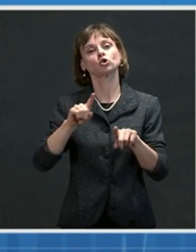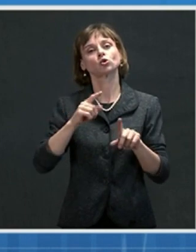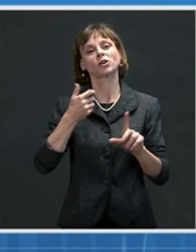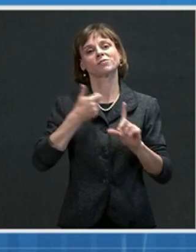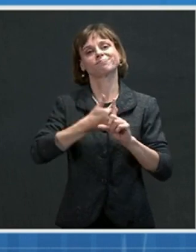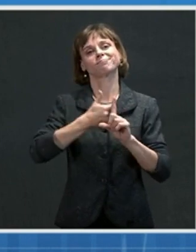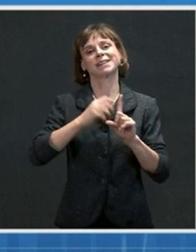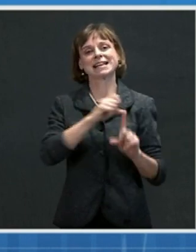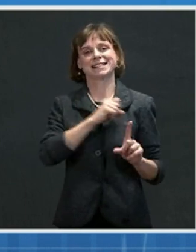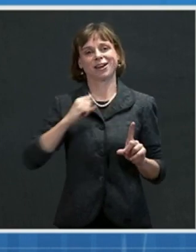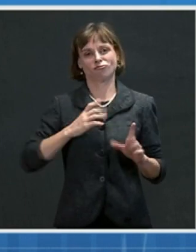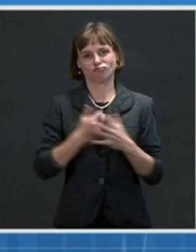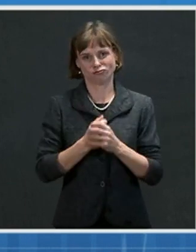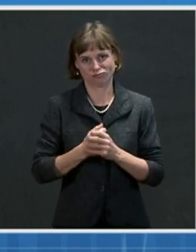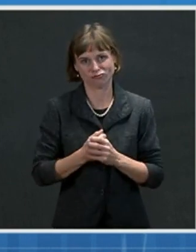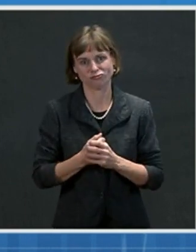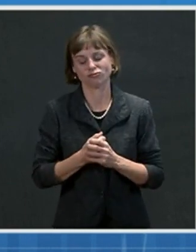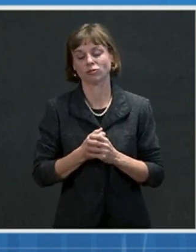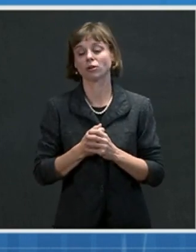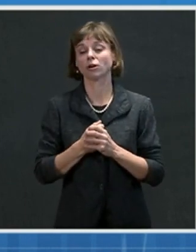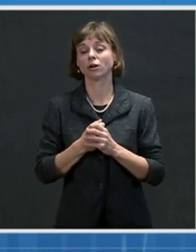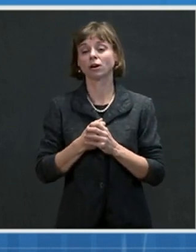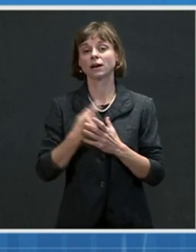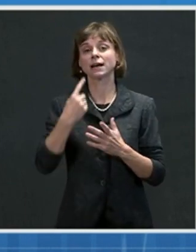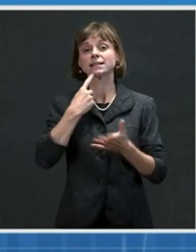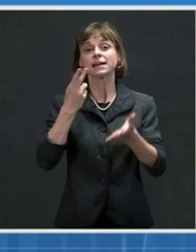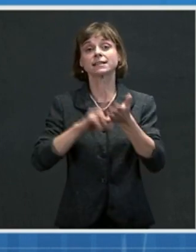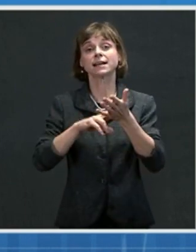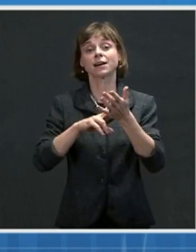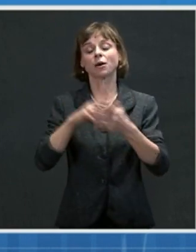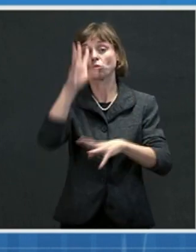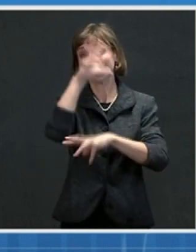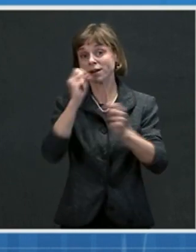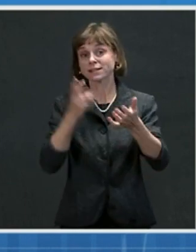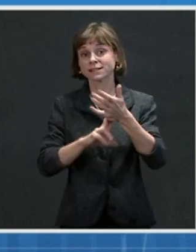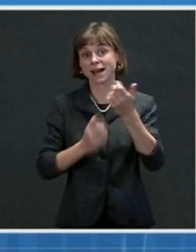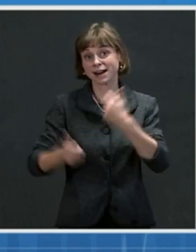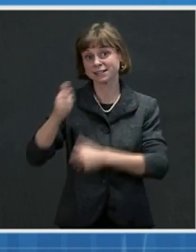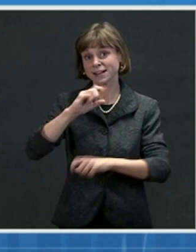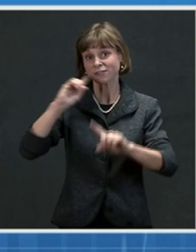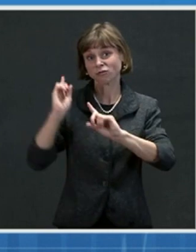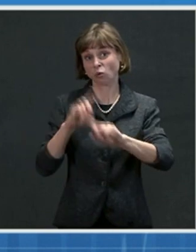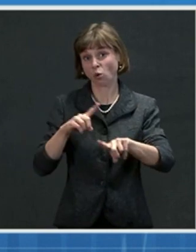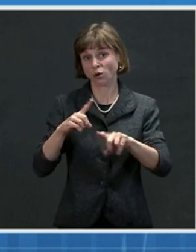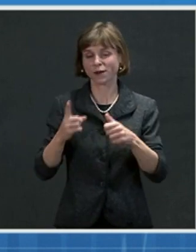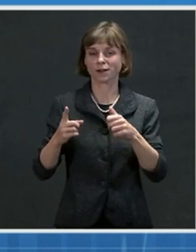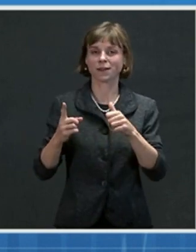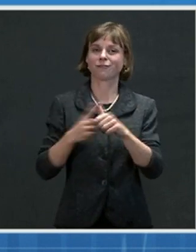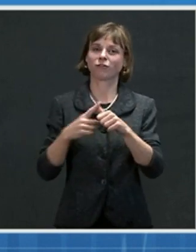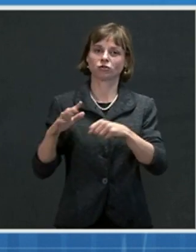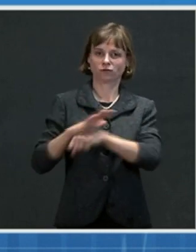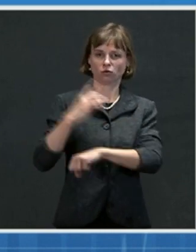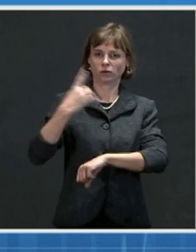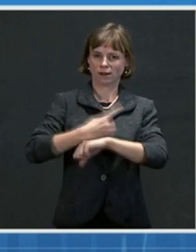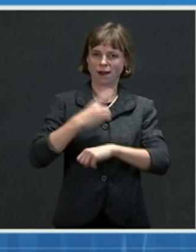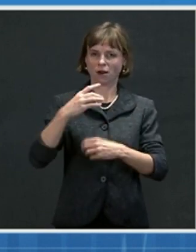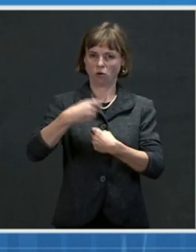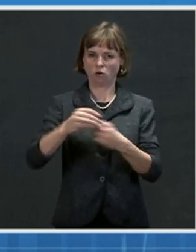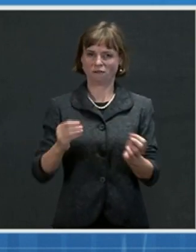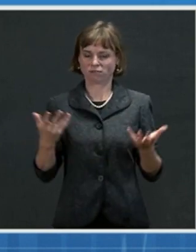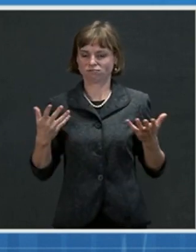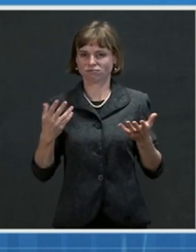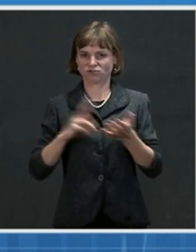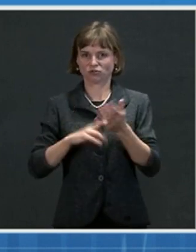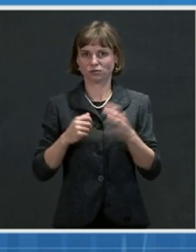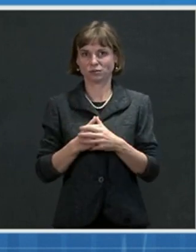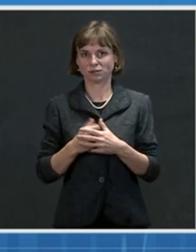such a task force, as Jeff said, he signed an executive order requiring its formation on his first full day in office. Next